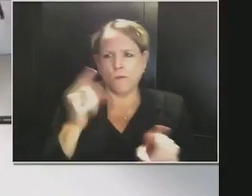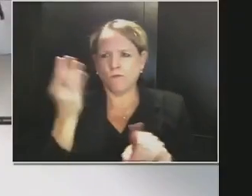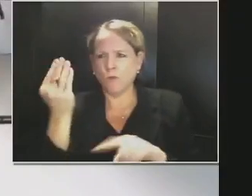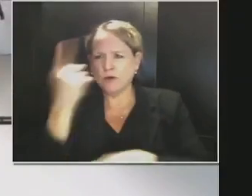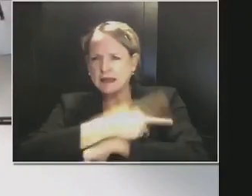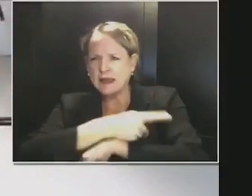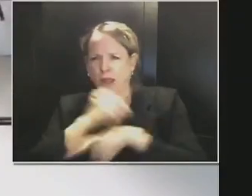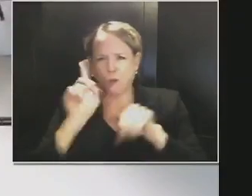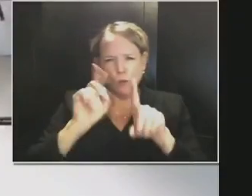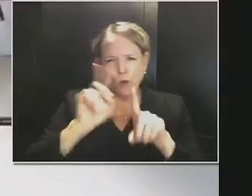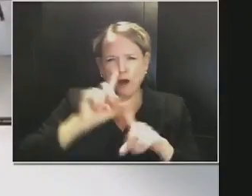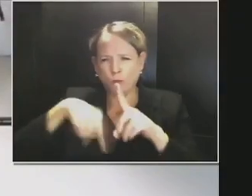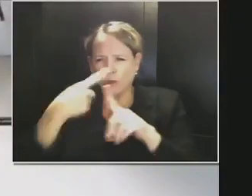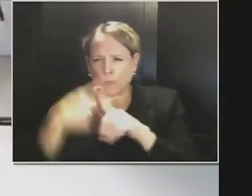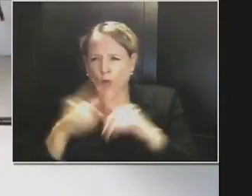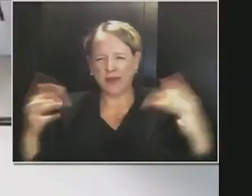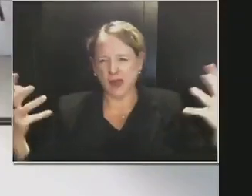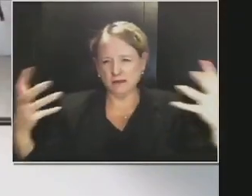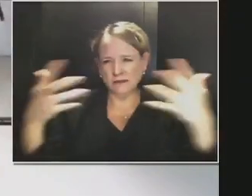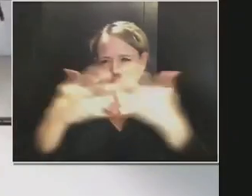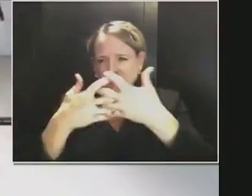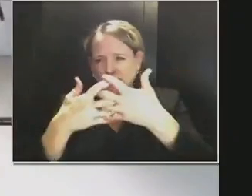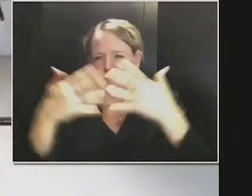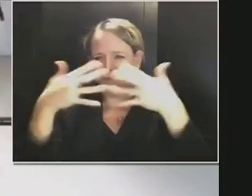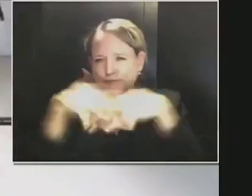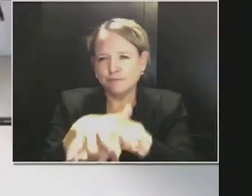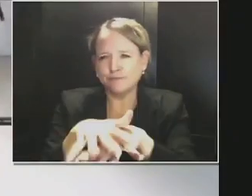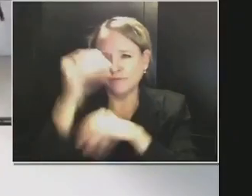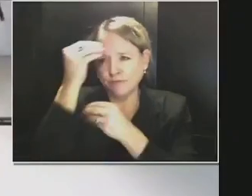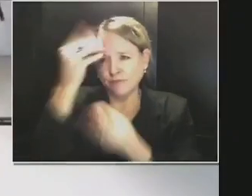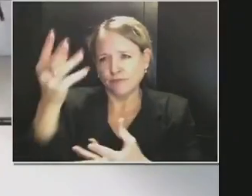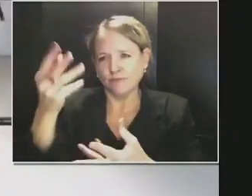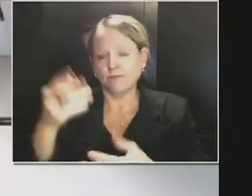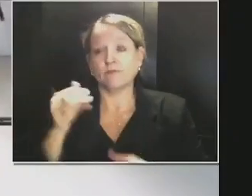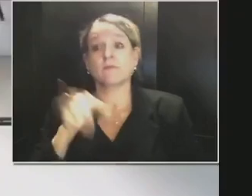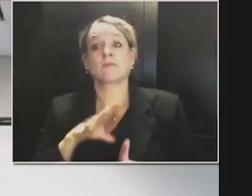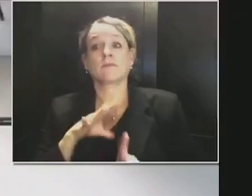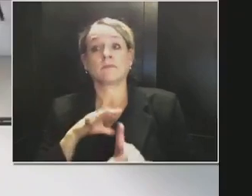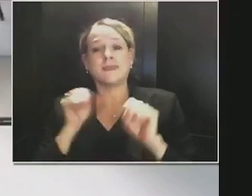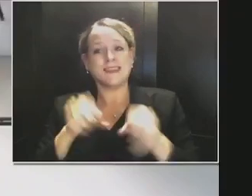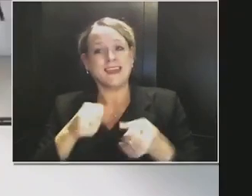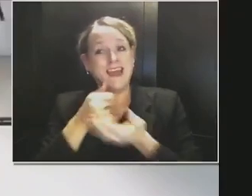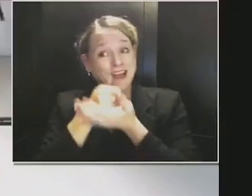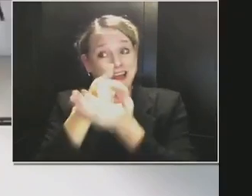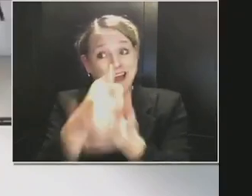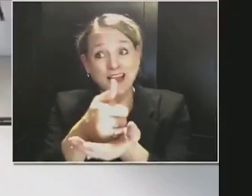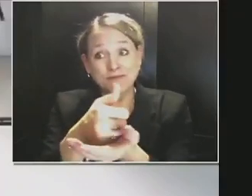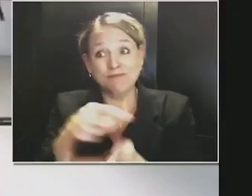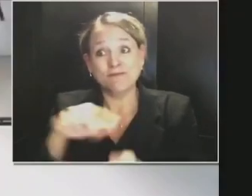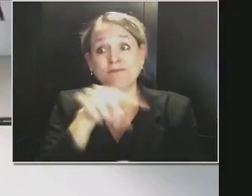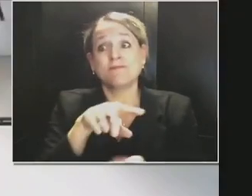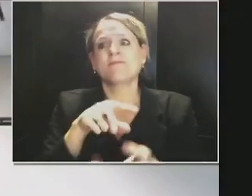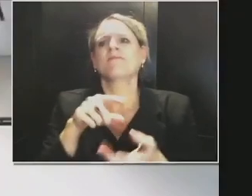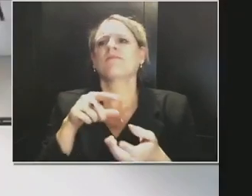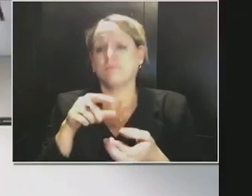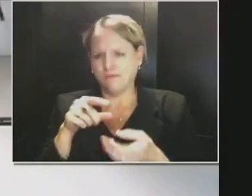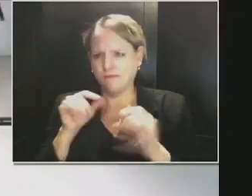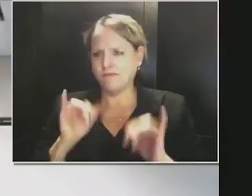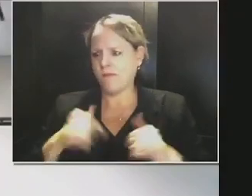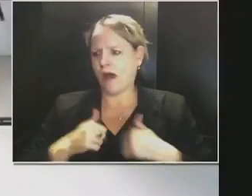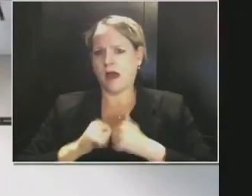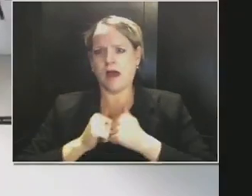how they want to protect themselves and their families, and it helps local governments, school districts, and businesses